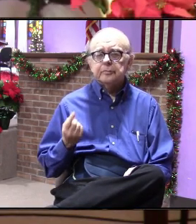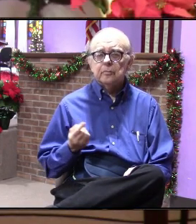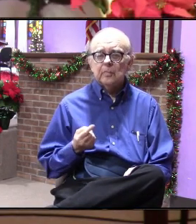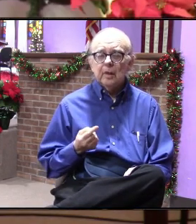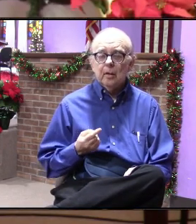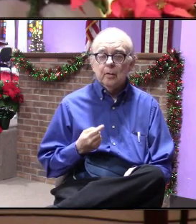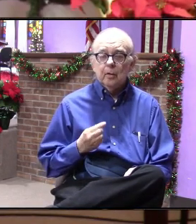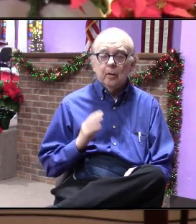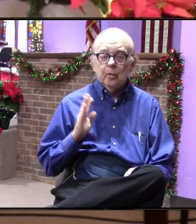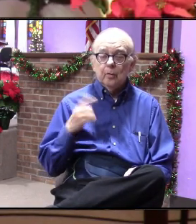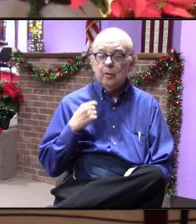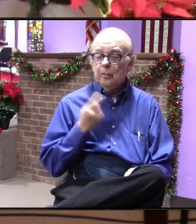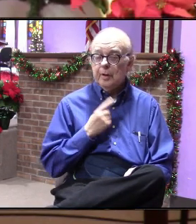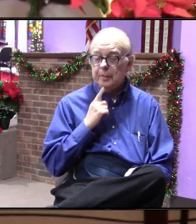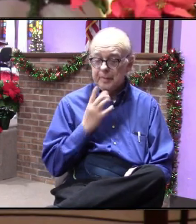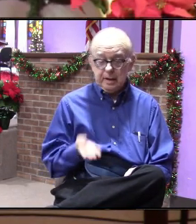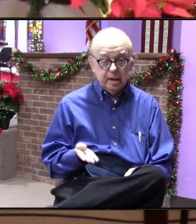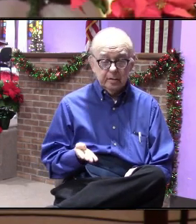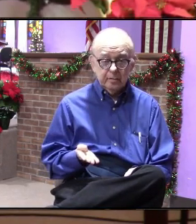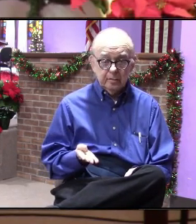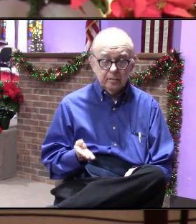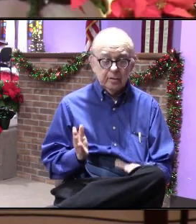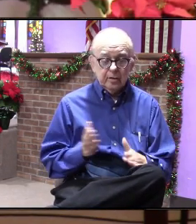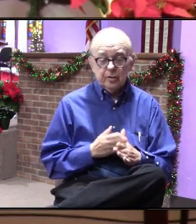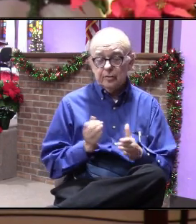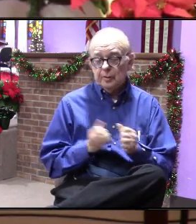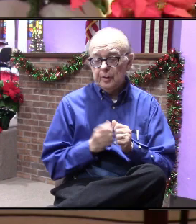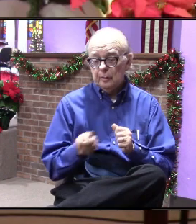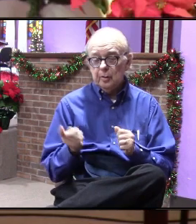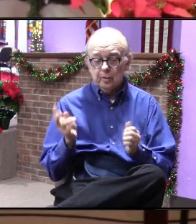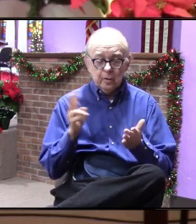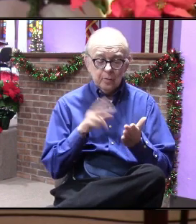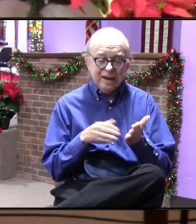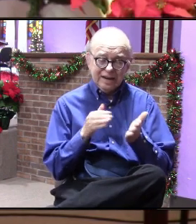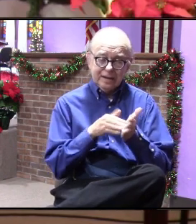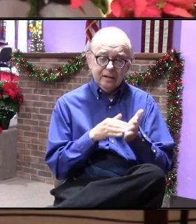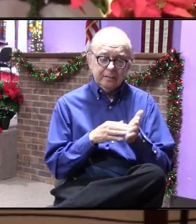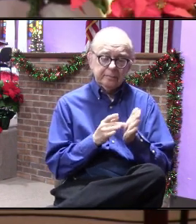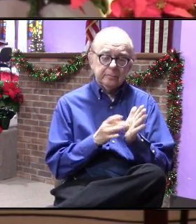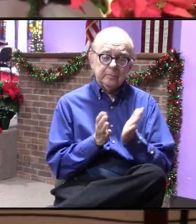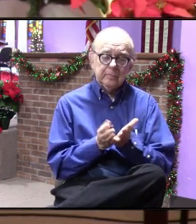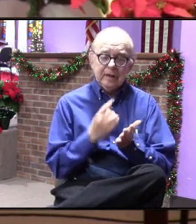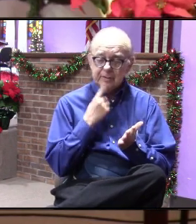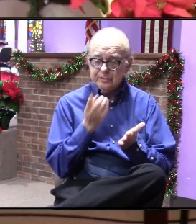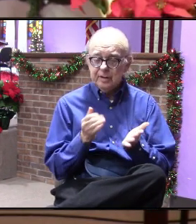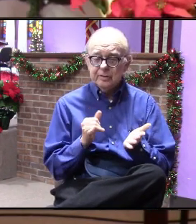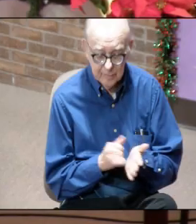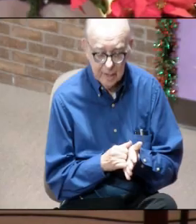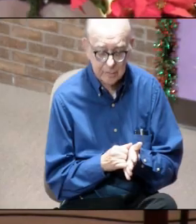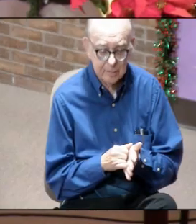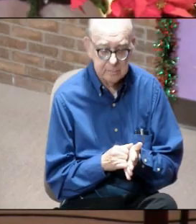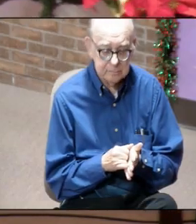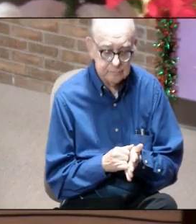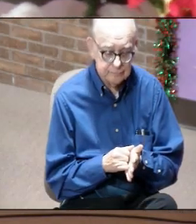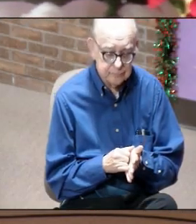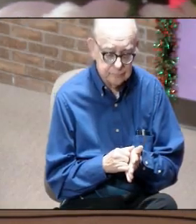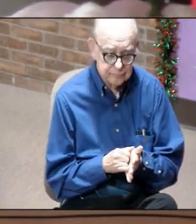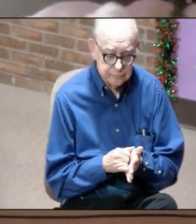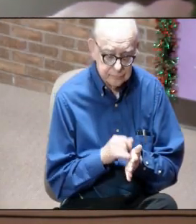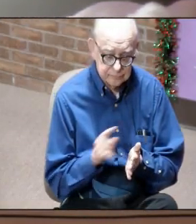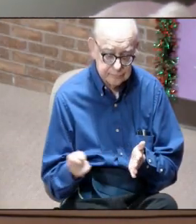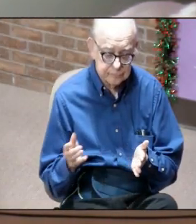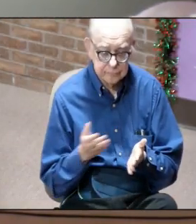be here? And as we were sharing, if you go back and read, the Bible says this. It says,